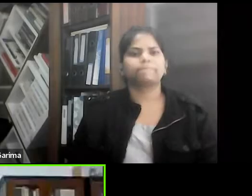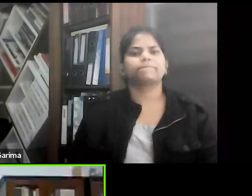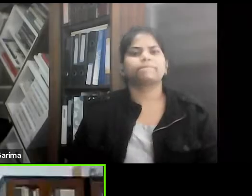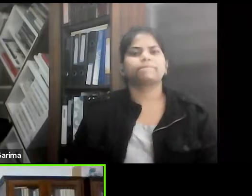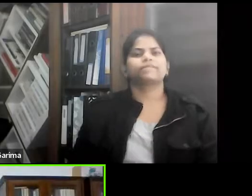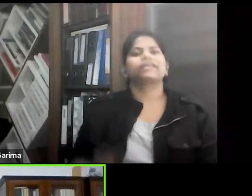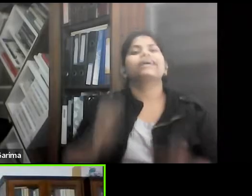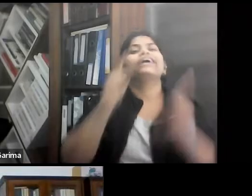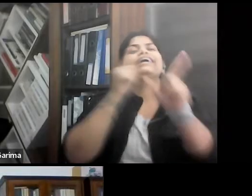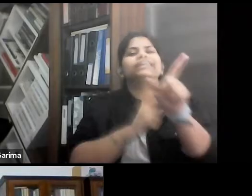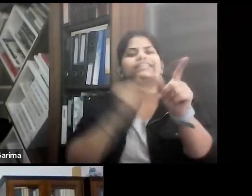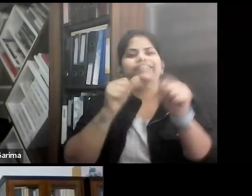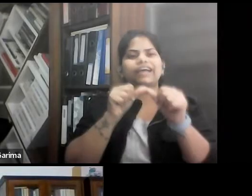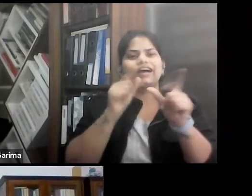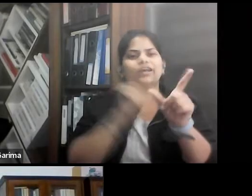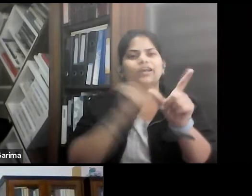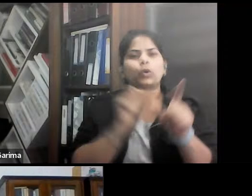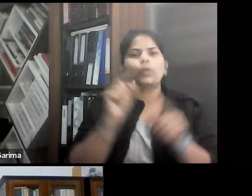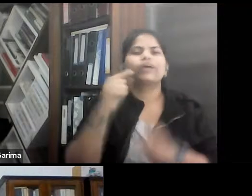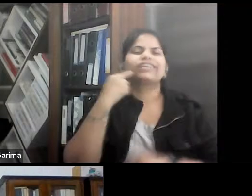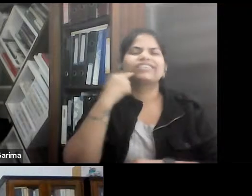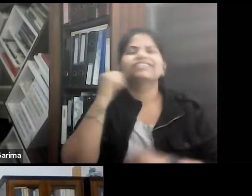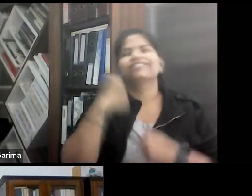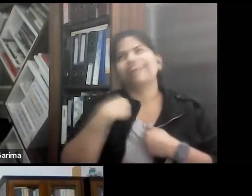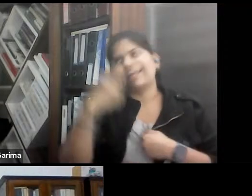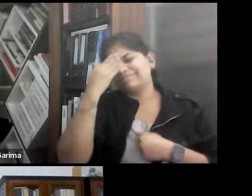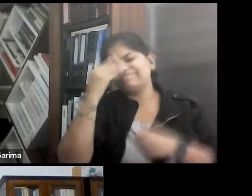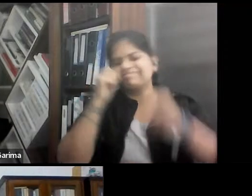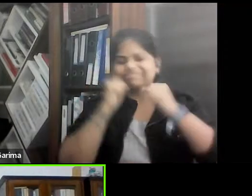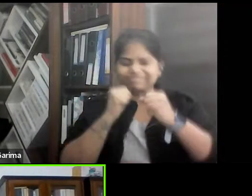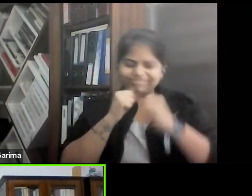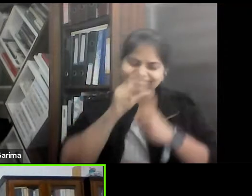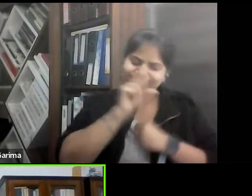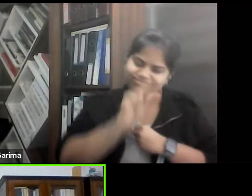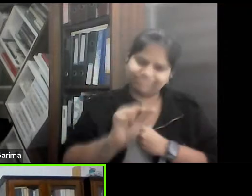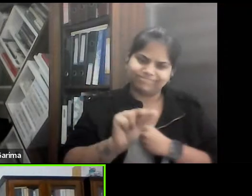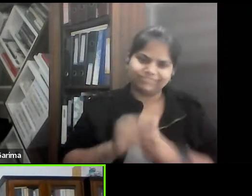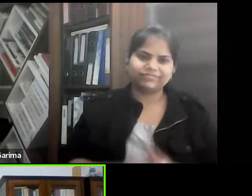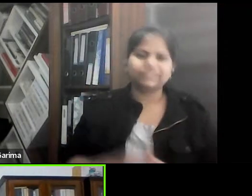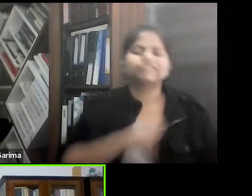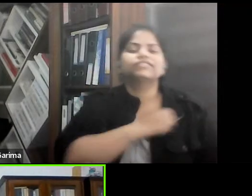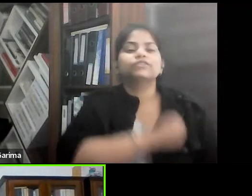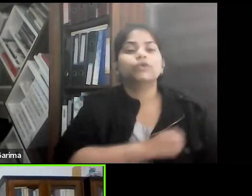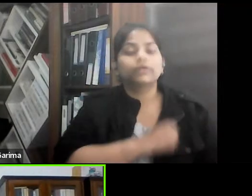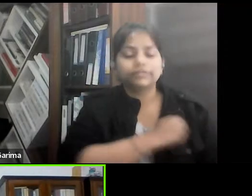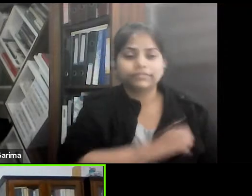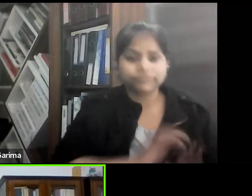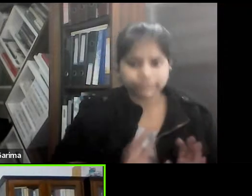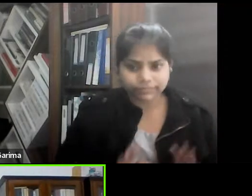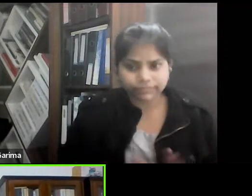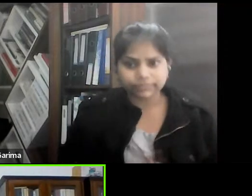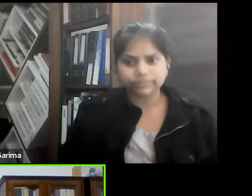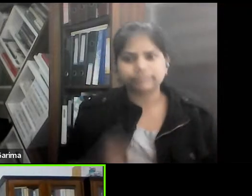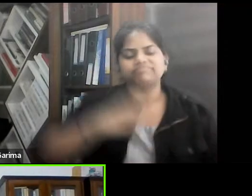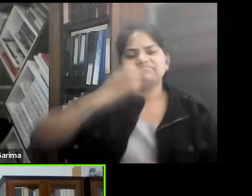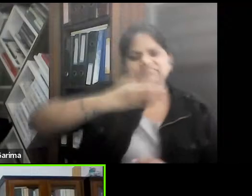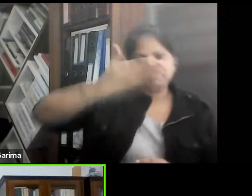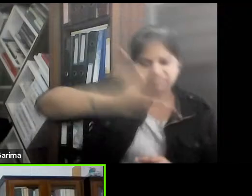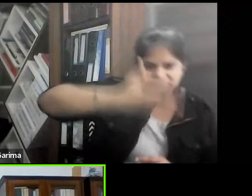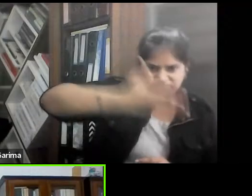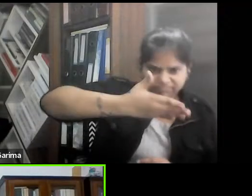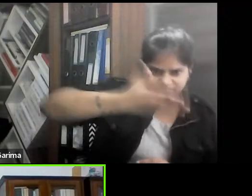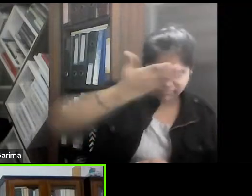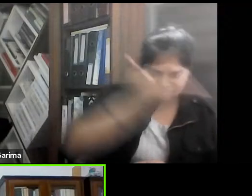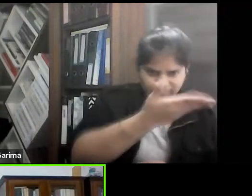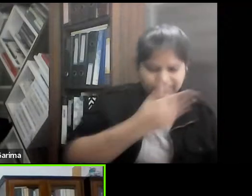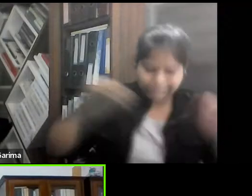Yayoi. Sorry, it's hard to pronounce. That's okay. Sorry. Yeah. But I just wanted to congratulate you for the